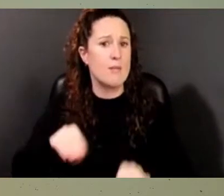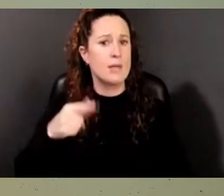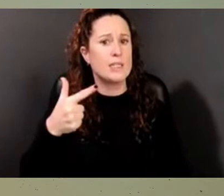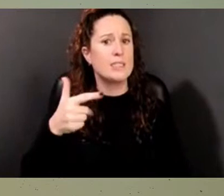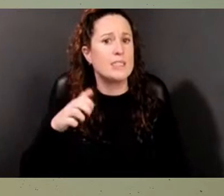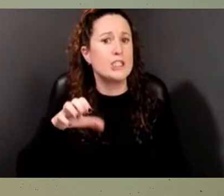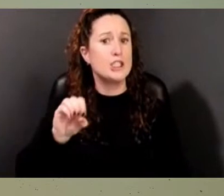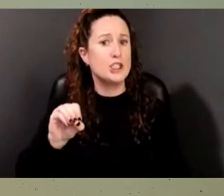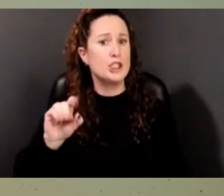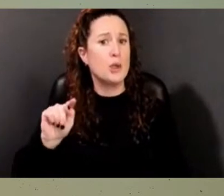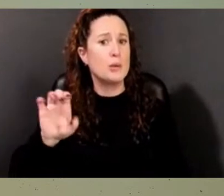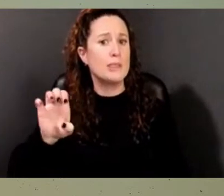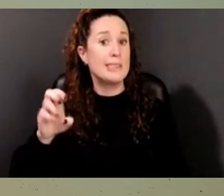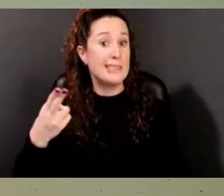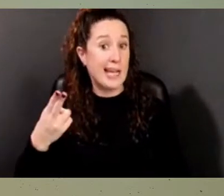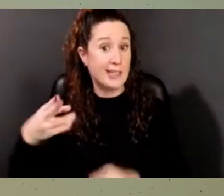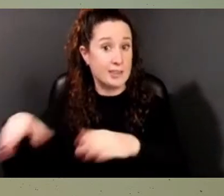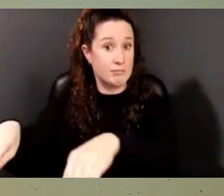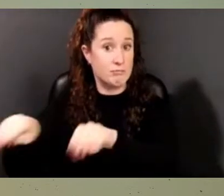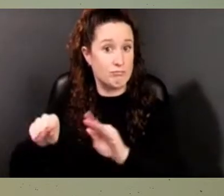Then we filled in the trenches.